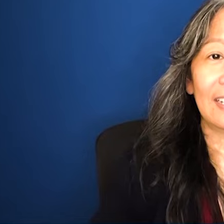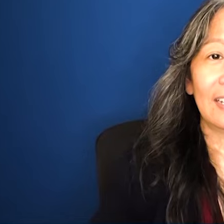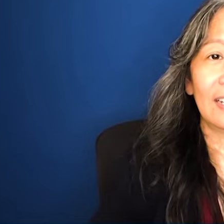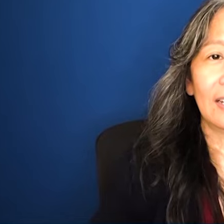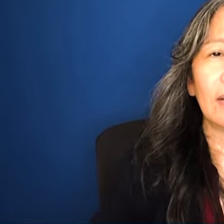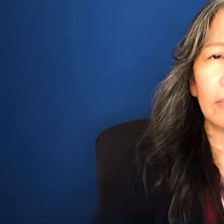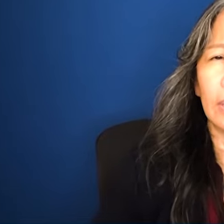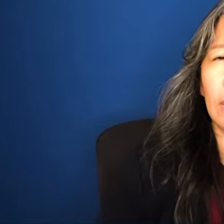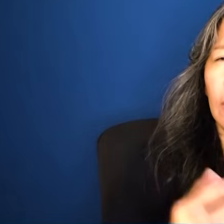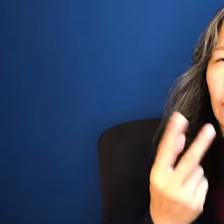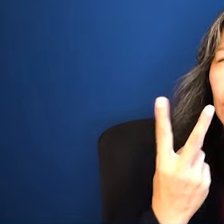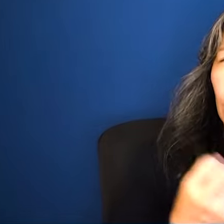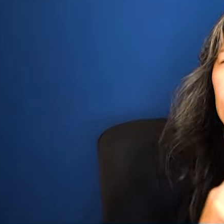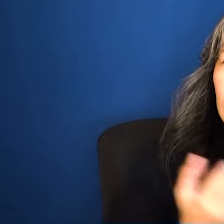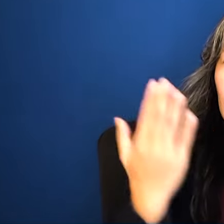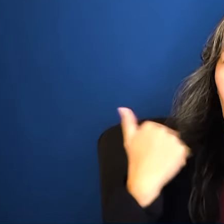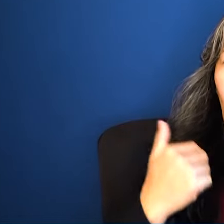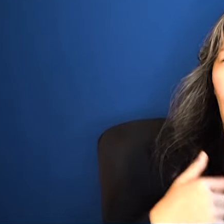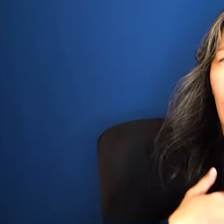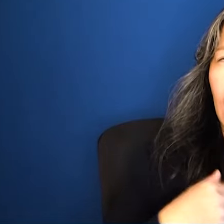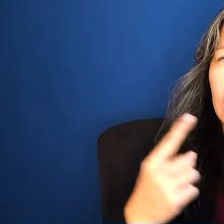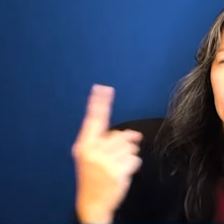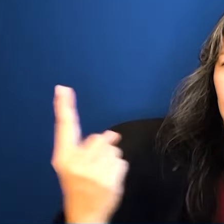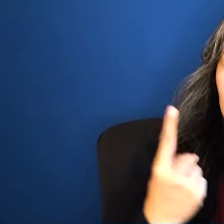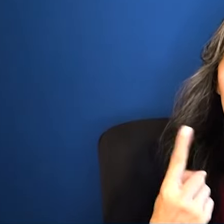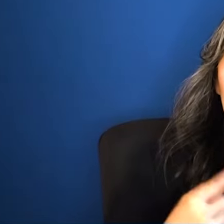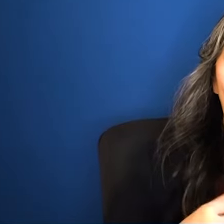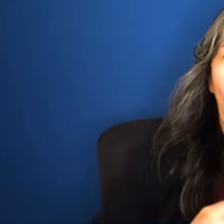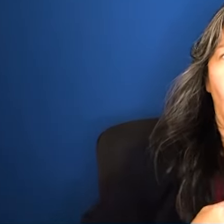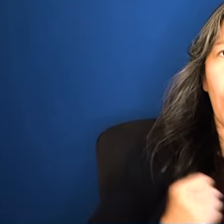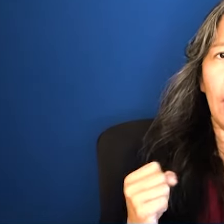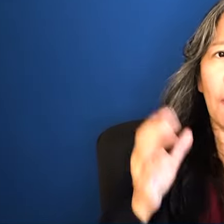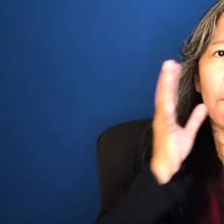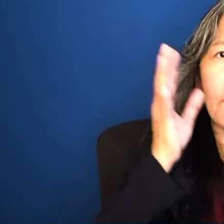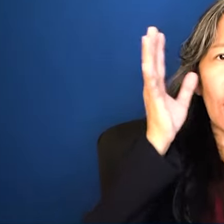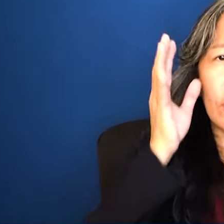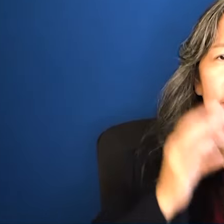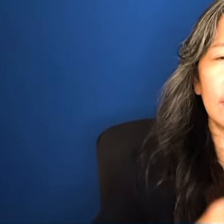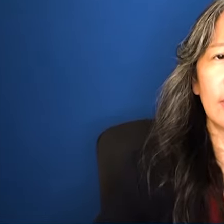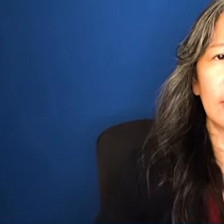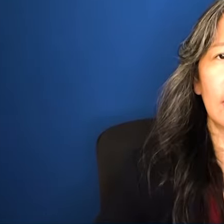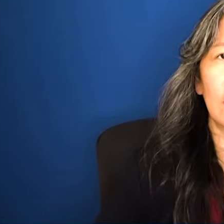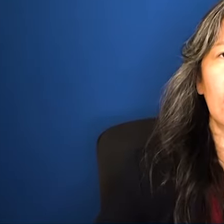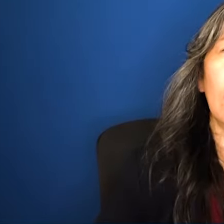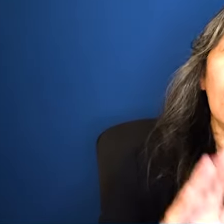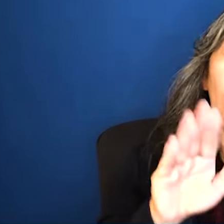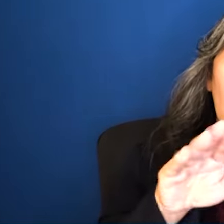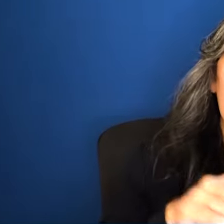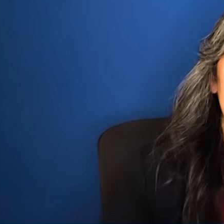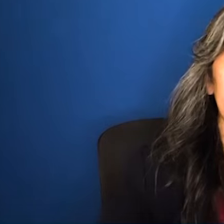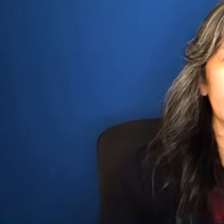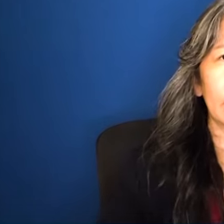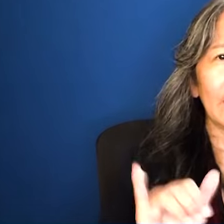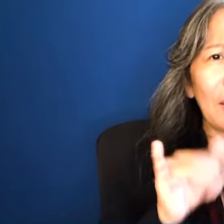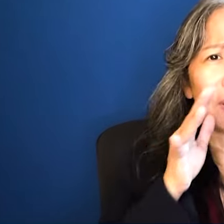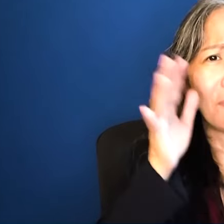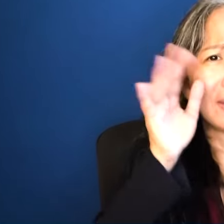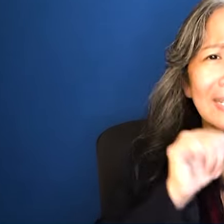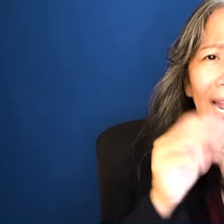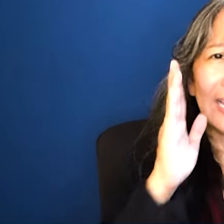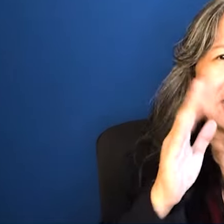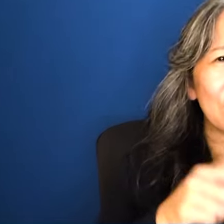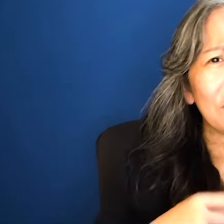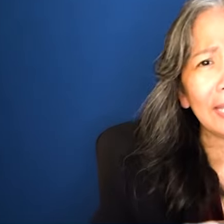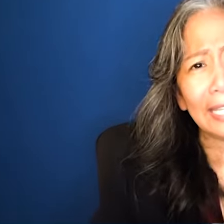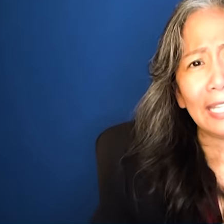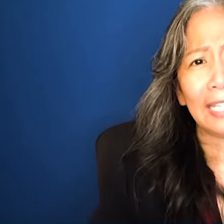things. It was a couple of years ago, I had a sister approach me and say, she really opened up about her parents. And she was like, brother, it's like my